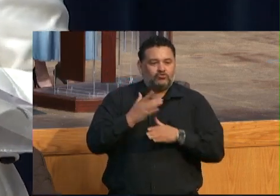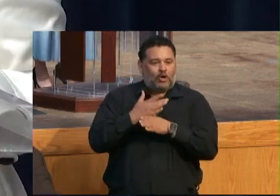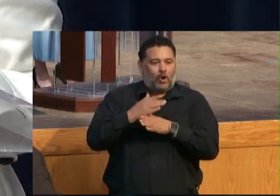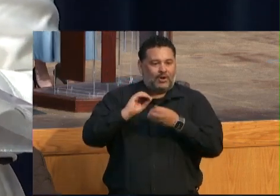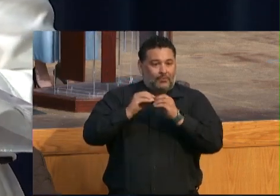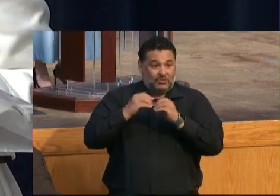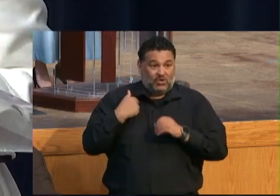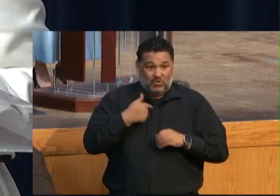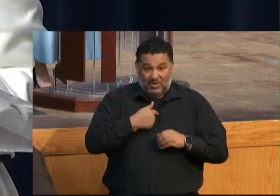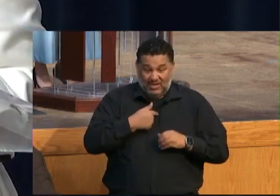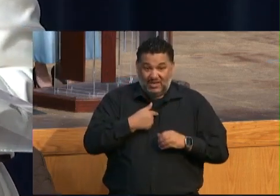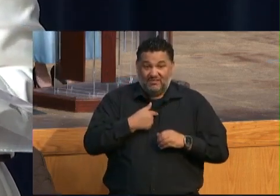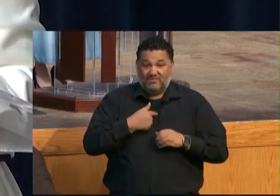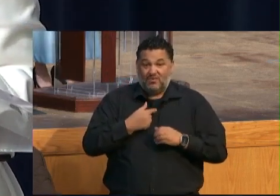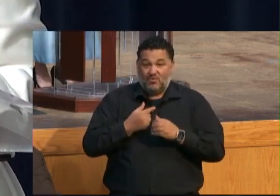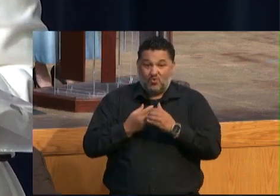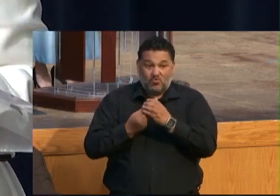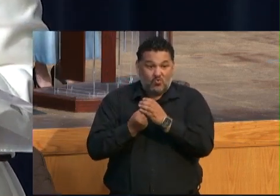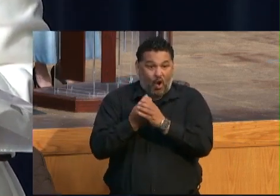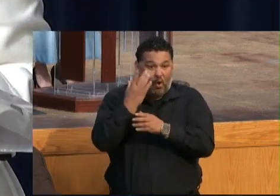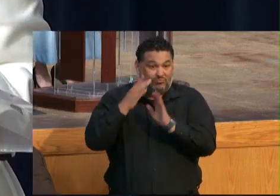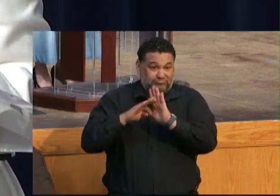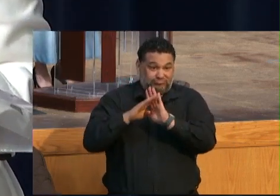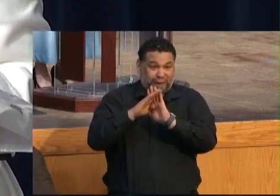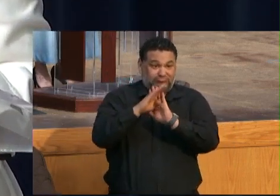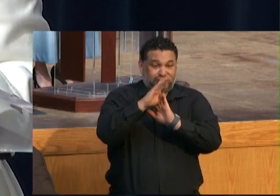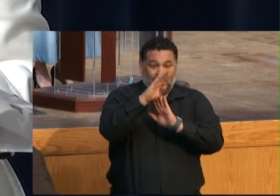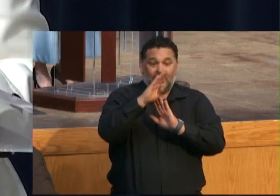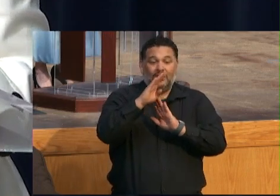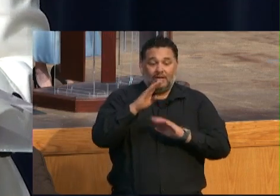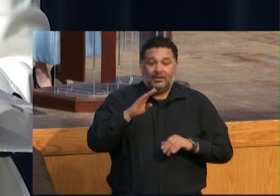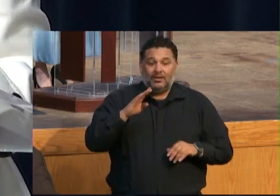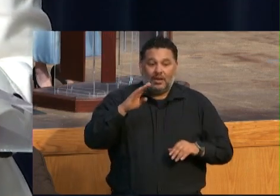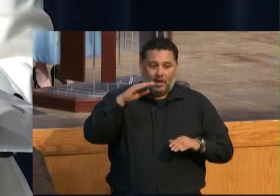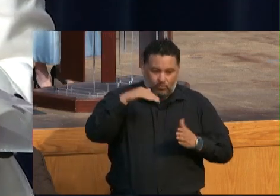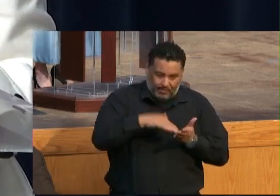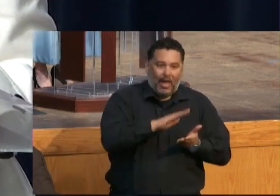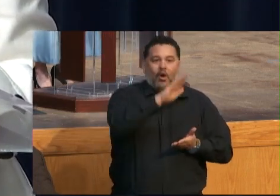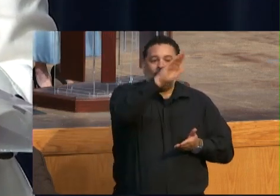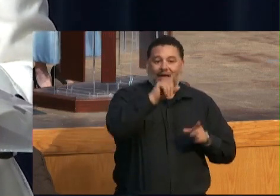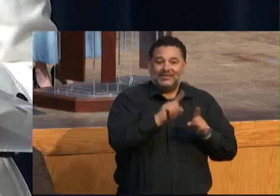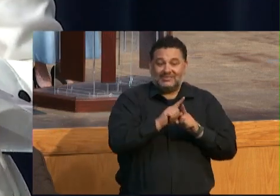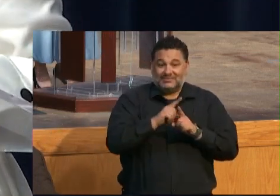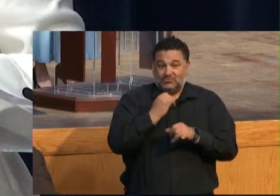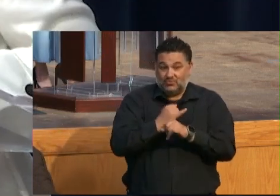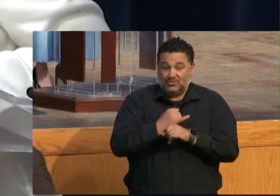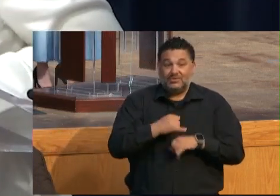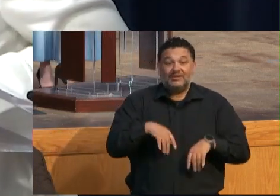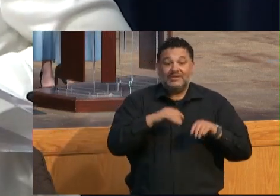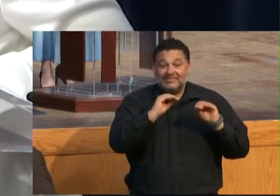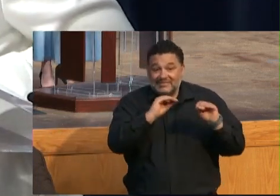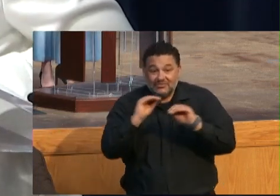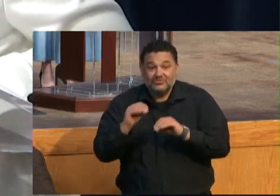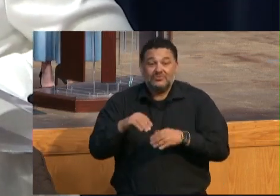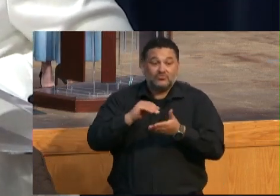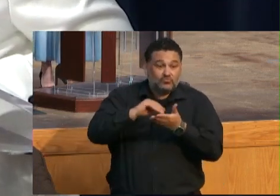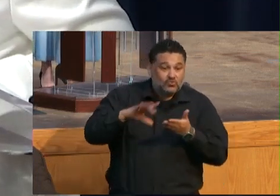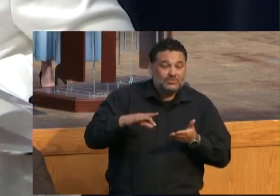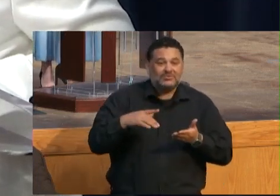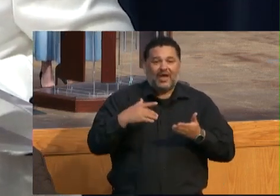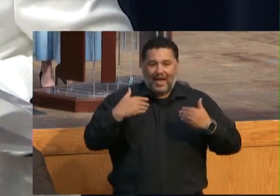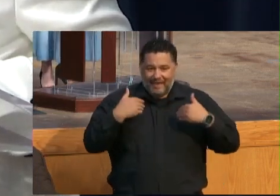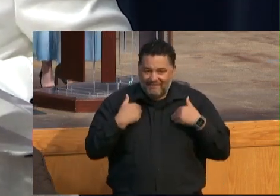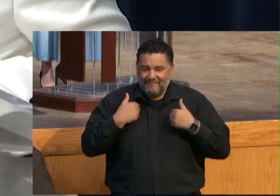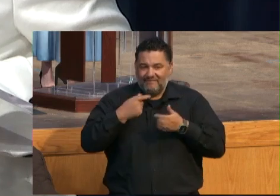grown and rebounded as an institution. But teaching and educating those students comes with a cost, and we're not